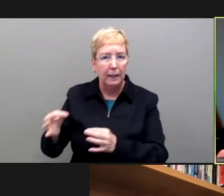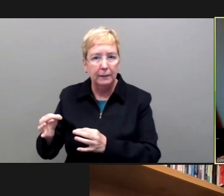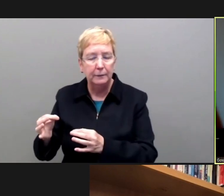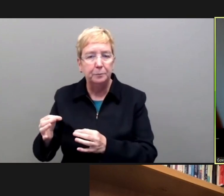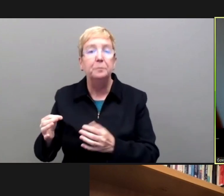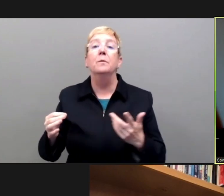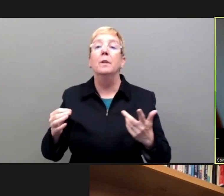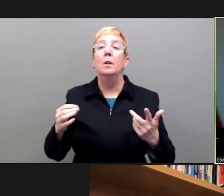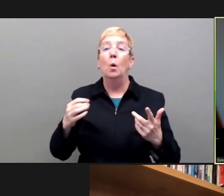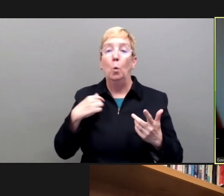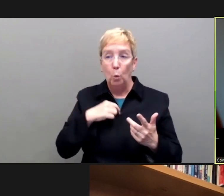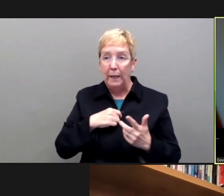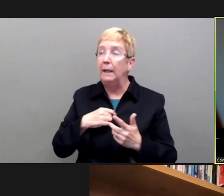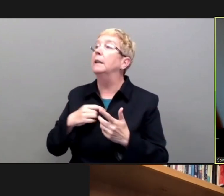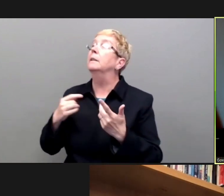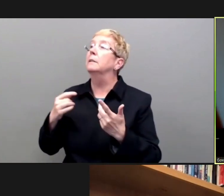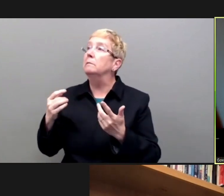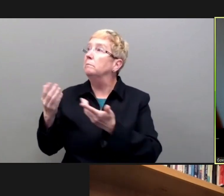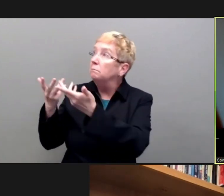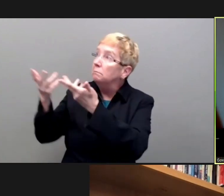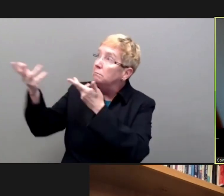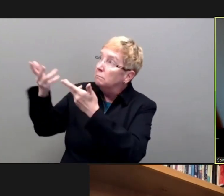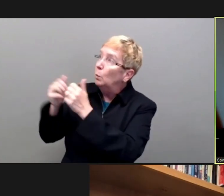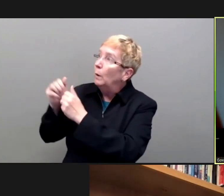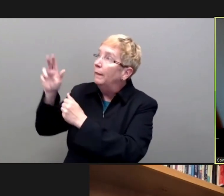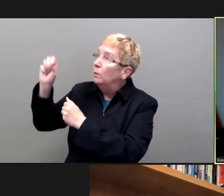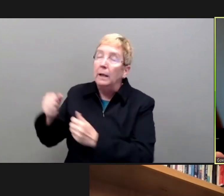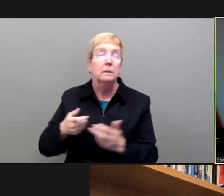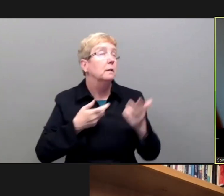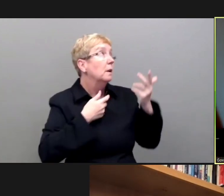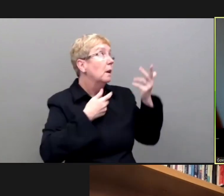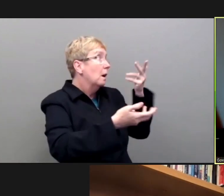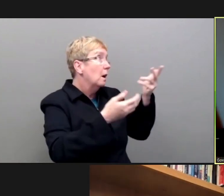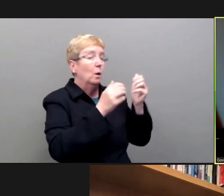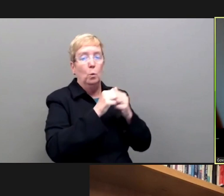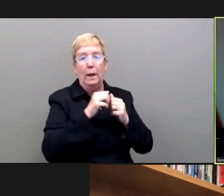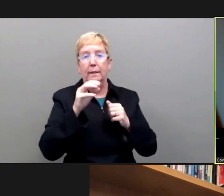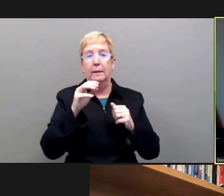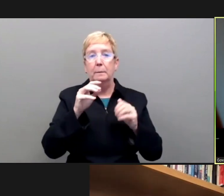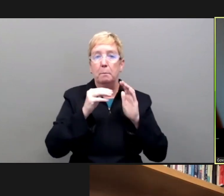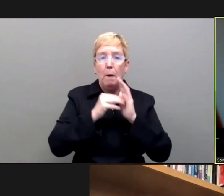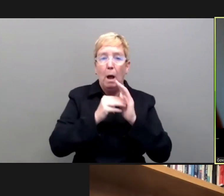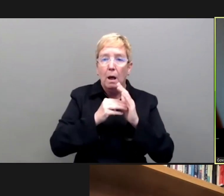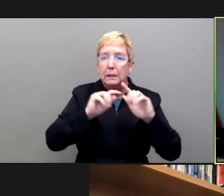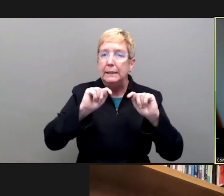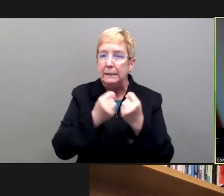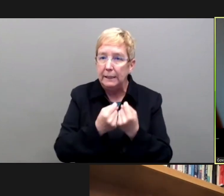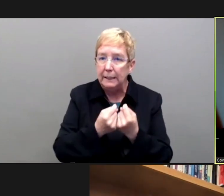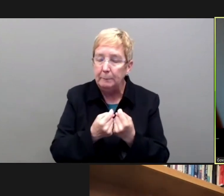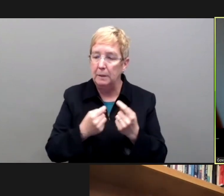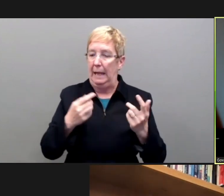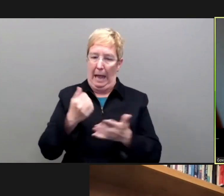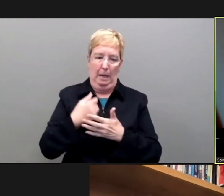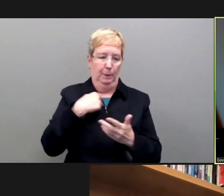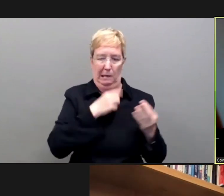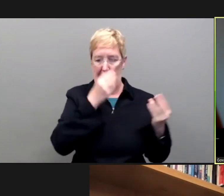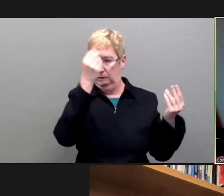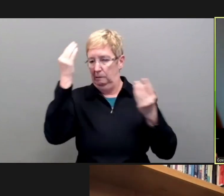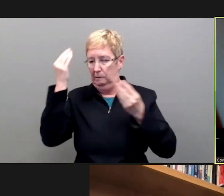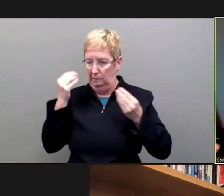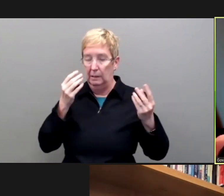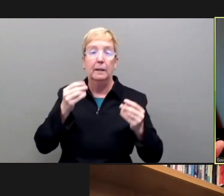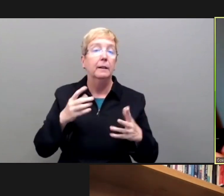a lot more information needs to be available before I think you'll have even pediatricians and others weighing in